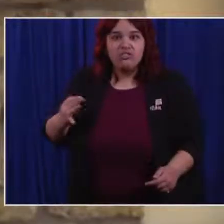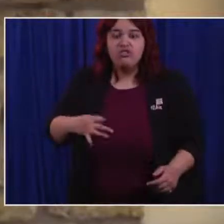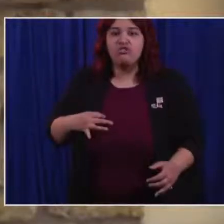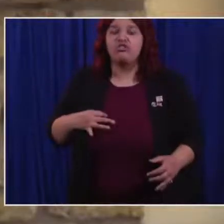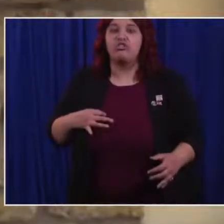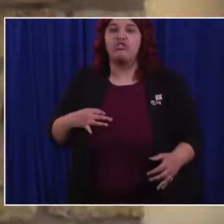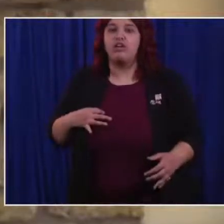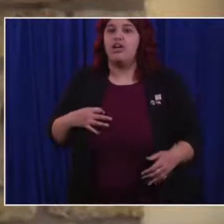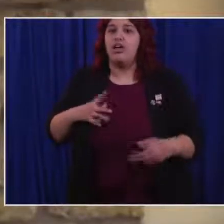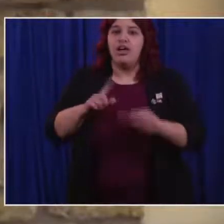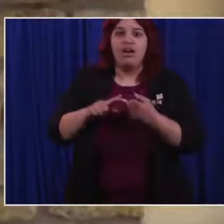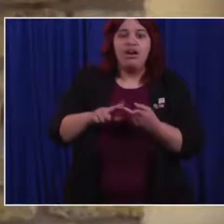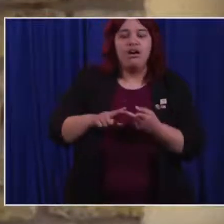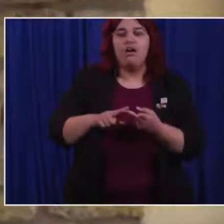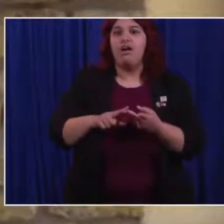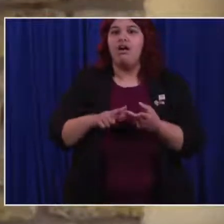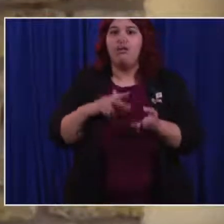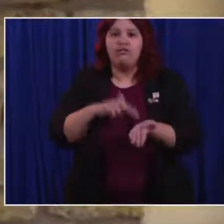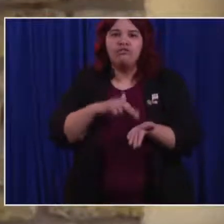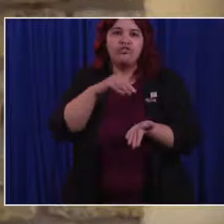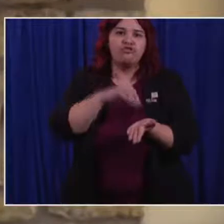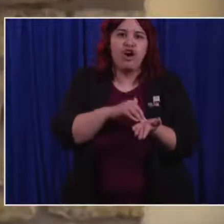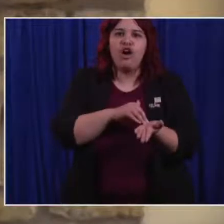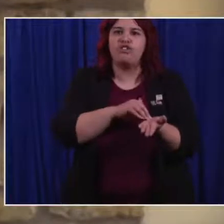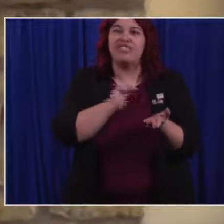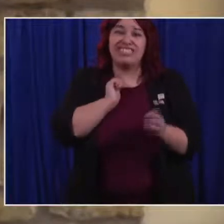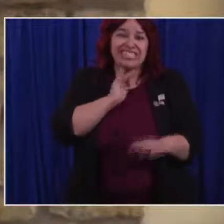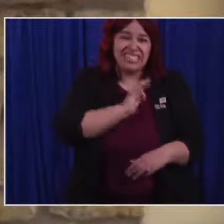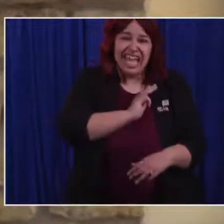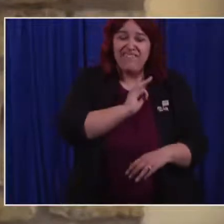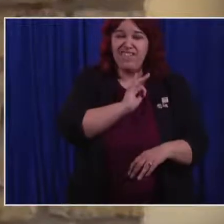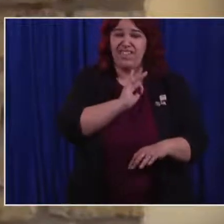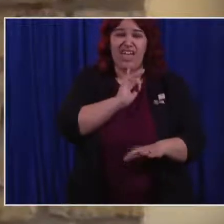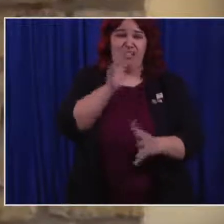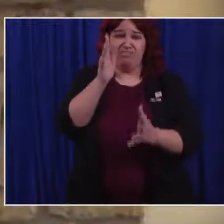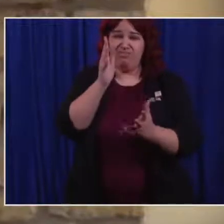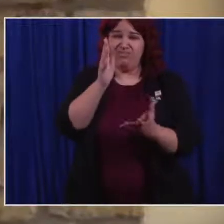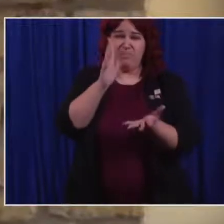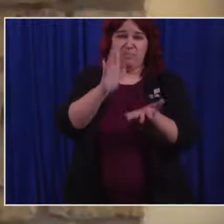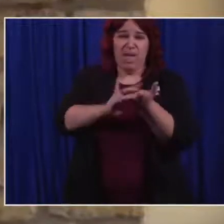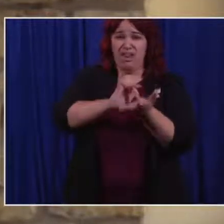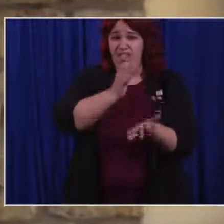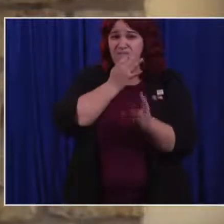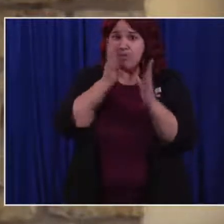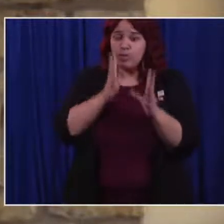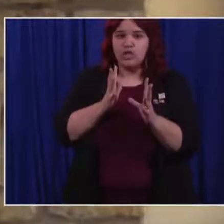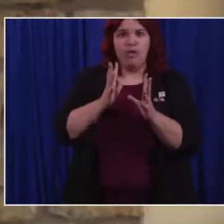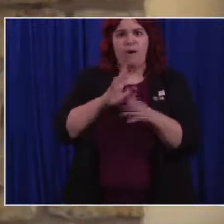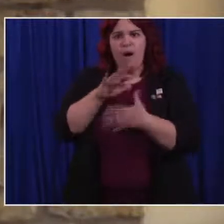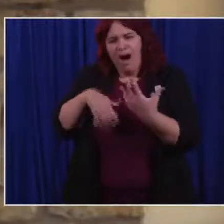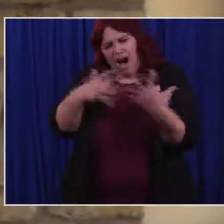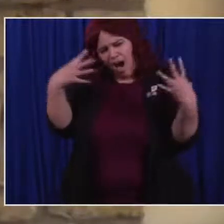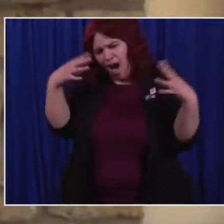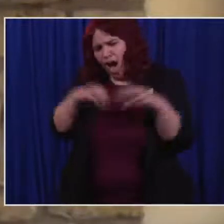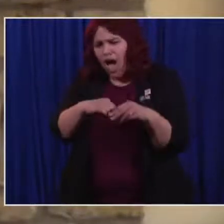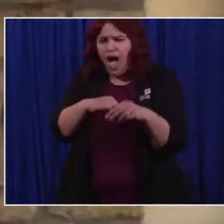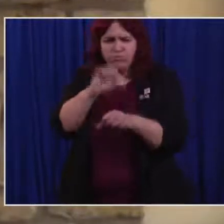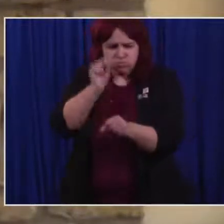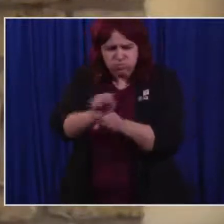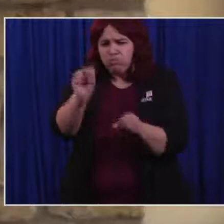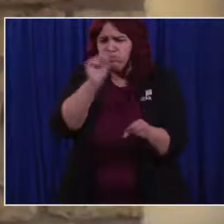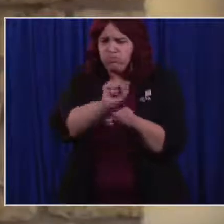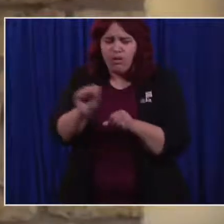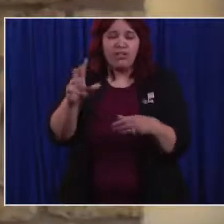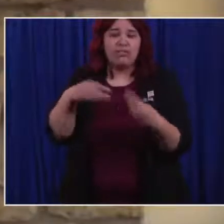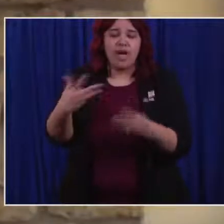lot of people willing to be vaccinated. So Ohioans are really coming together in this vaccination process. And it's